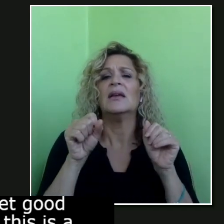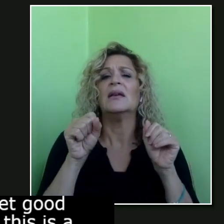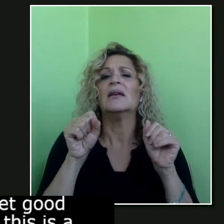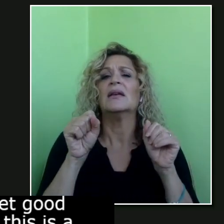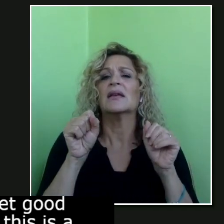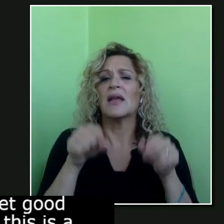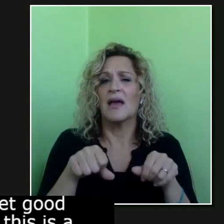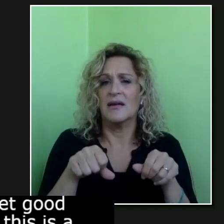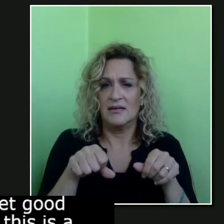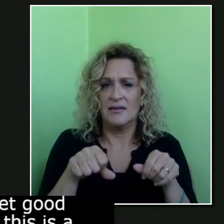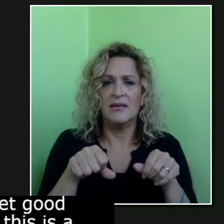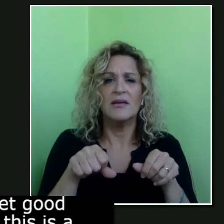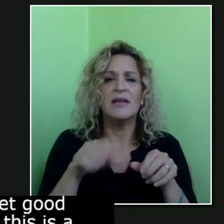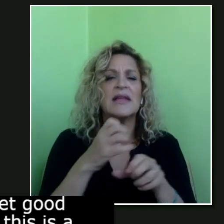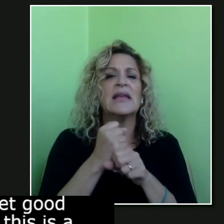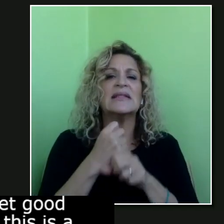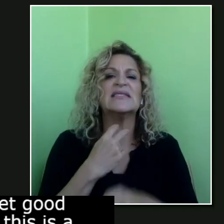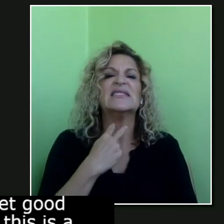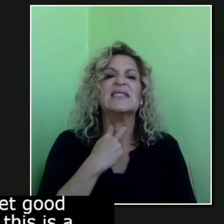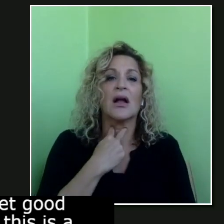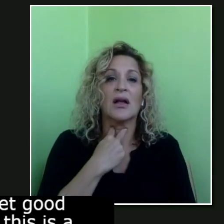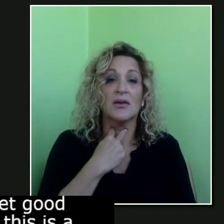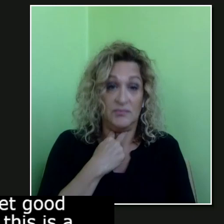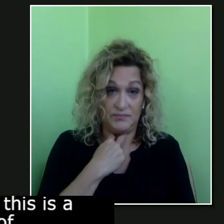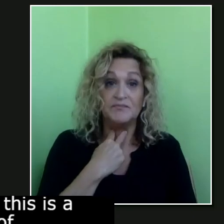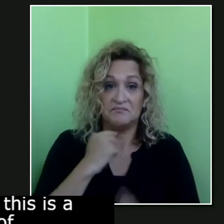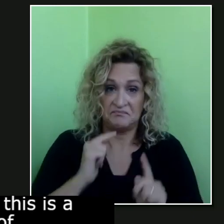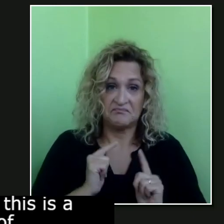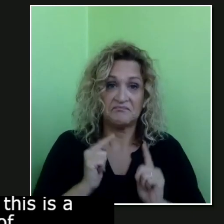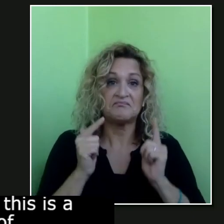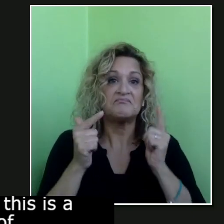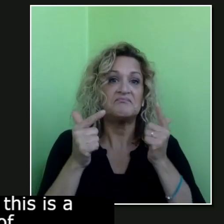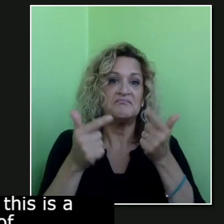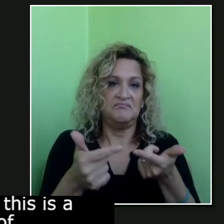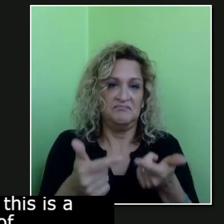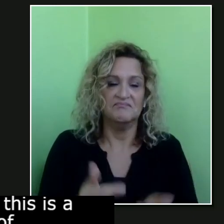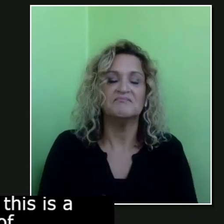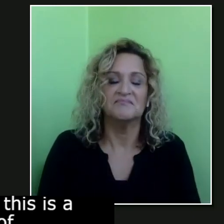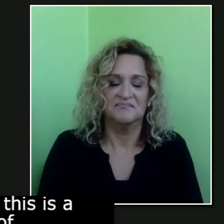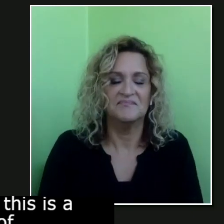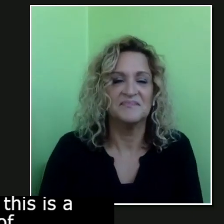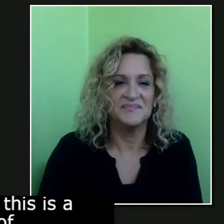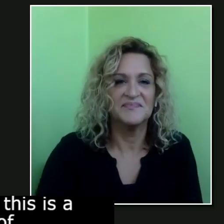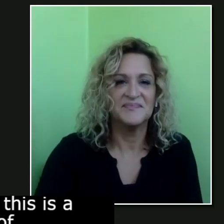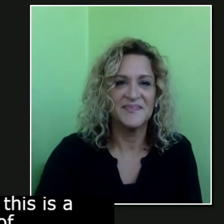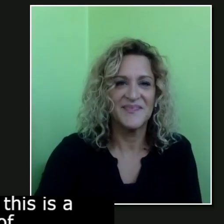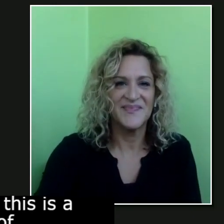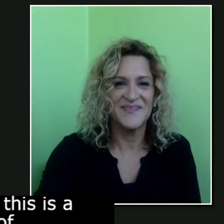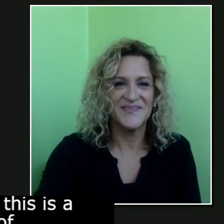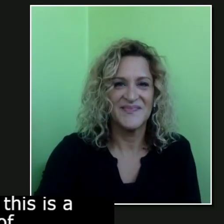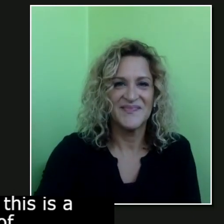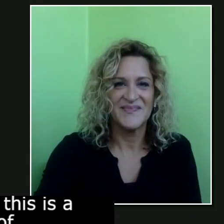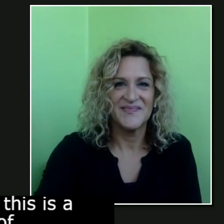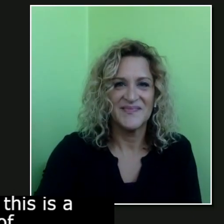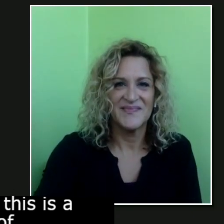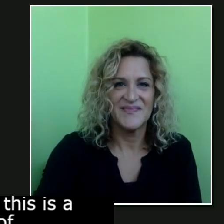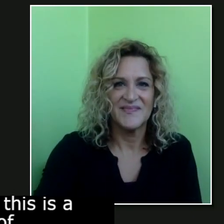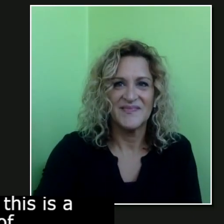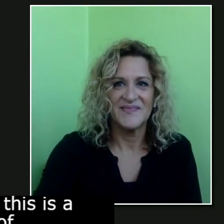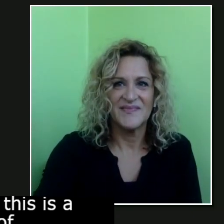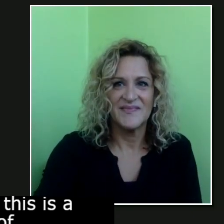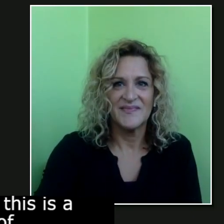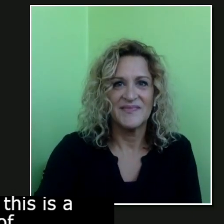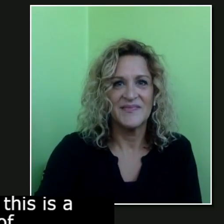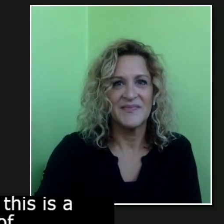and get stuck. But of course, a combination of both guidelines and the human